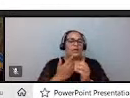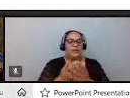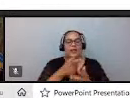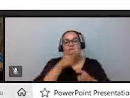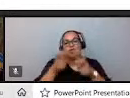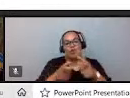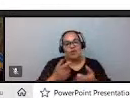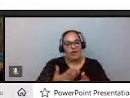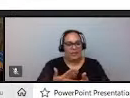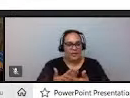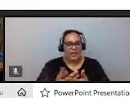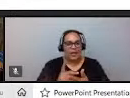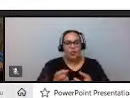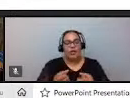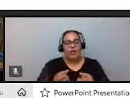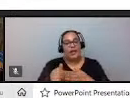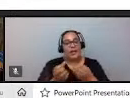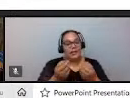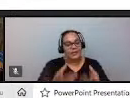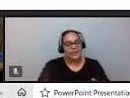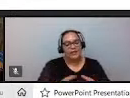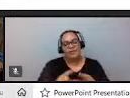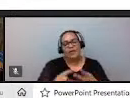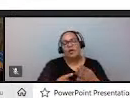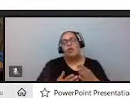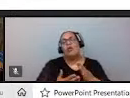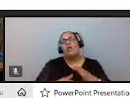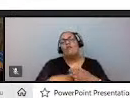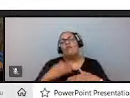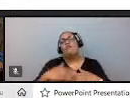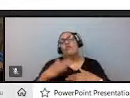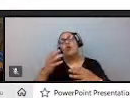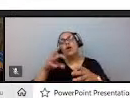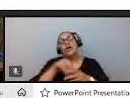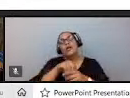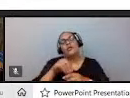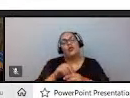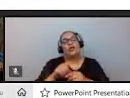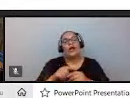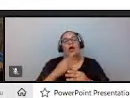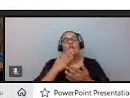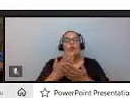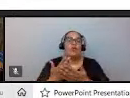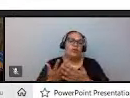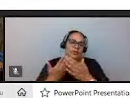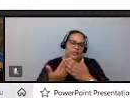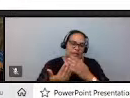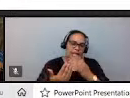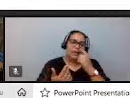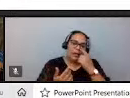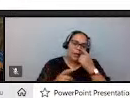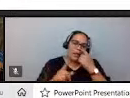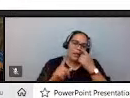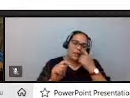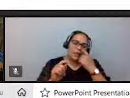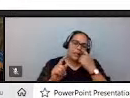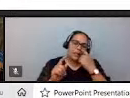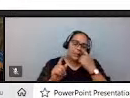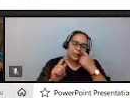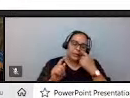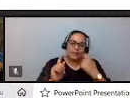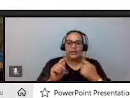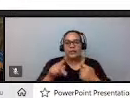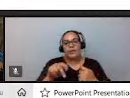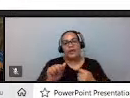comment uh give guidance give further input to our particular proposals and tnpa